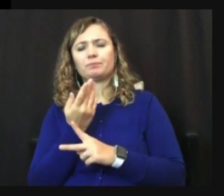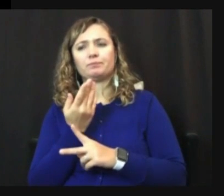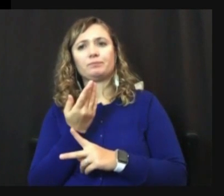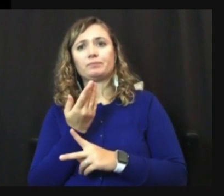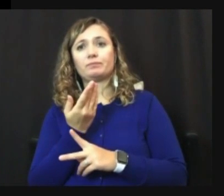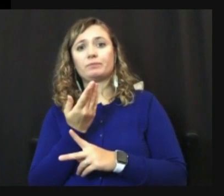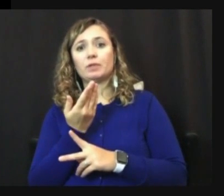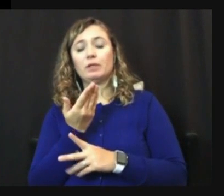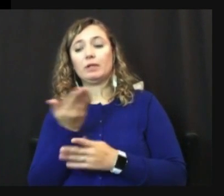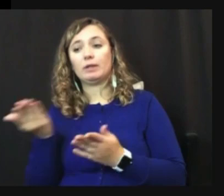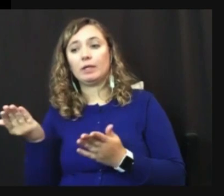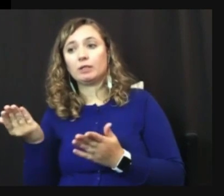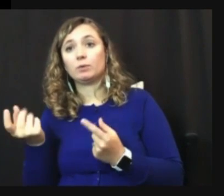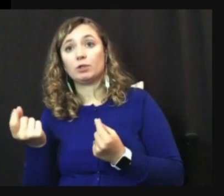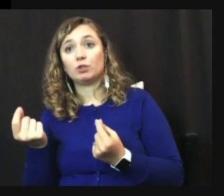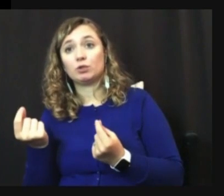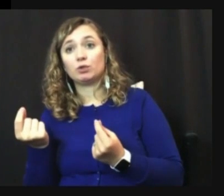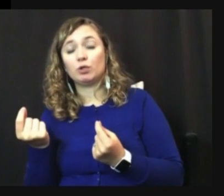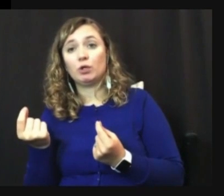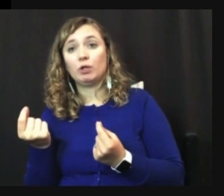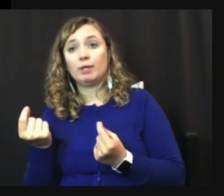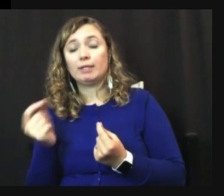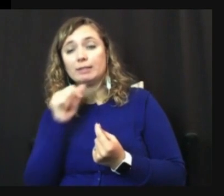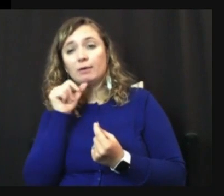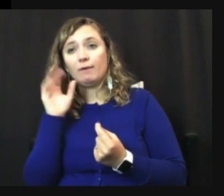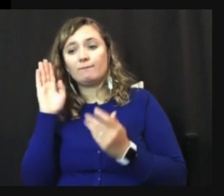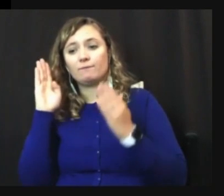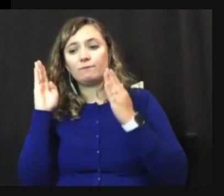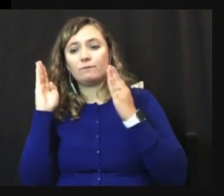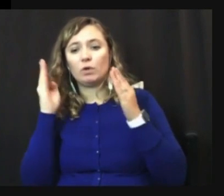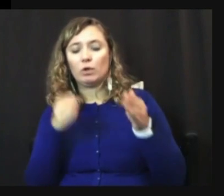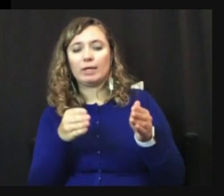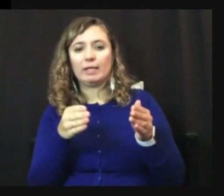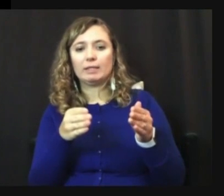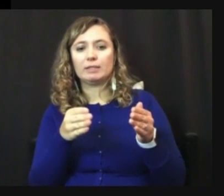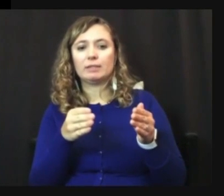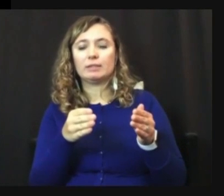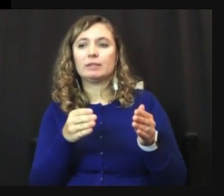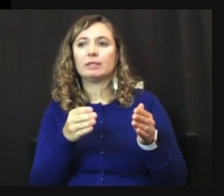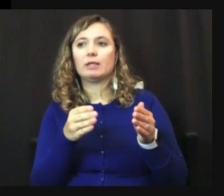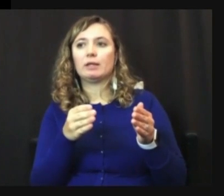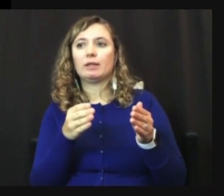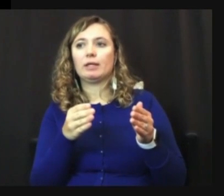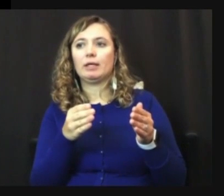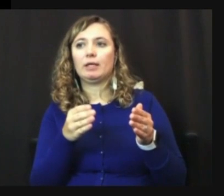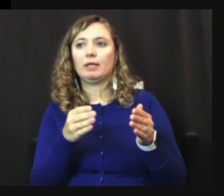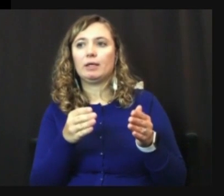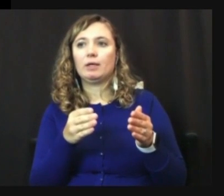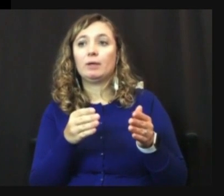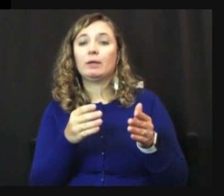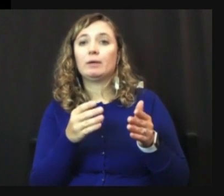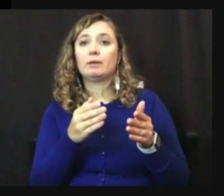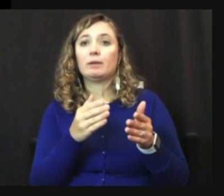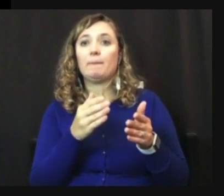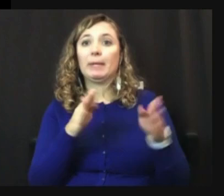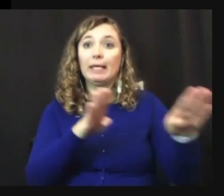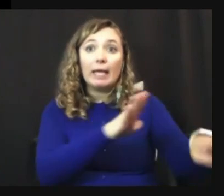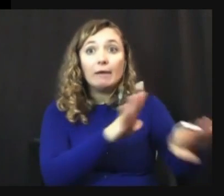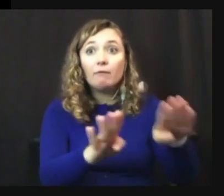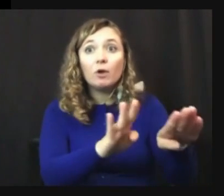things that we should be doing is not so much focusing on what the end product behavior is, and instead accommodating these areas.